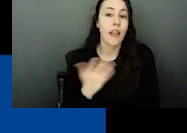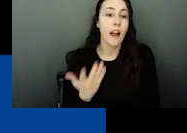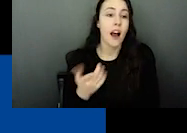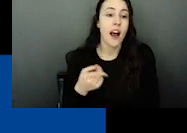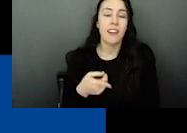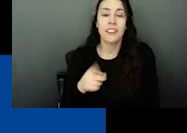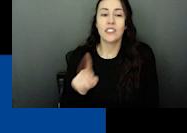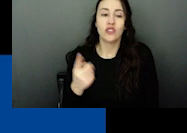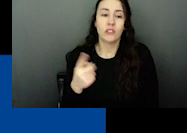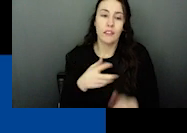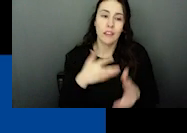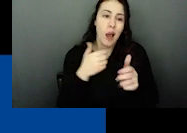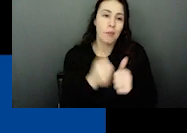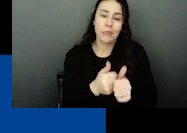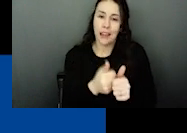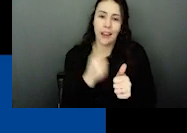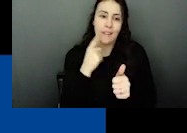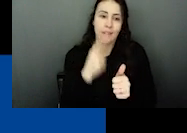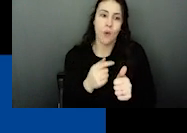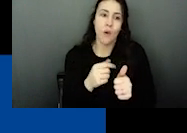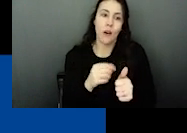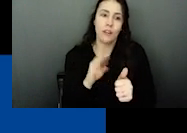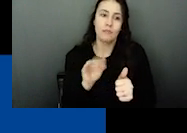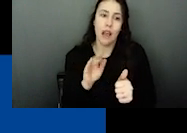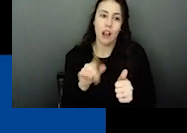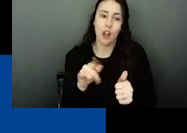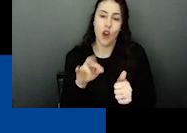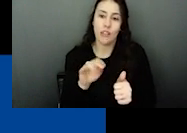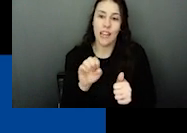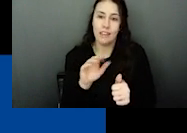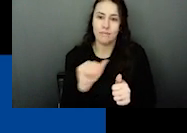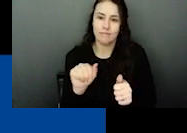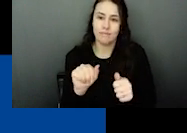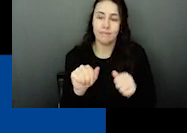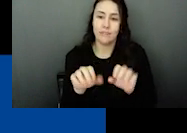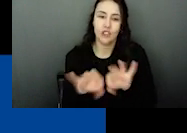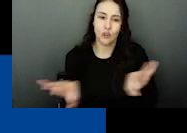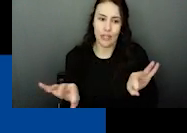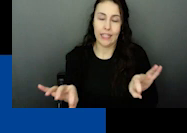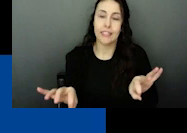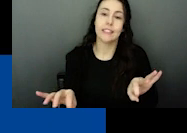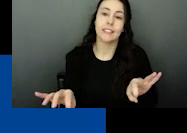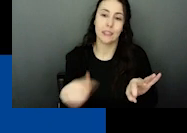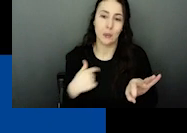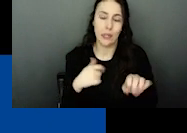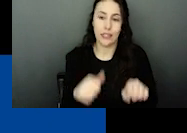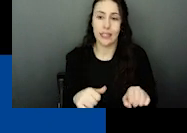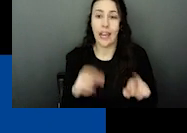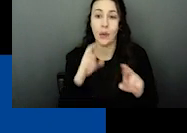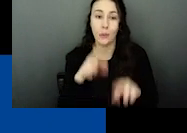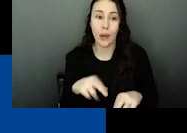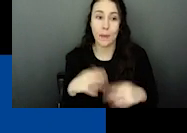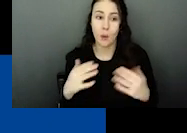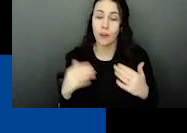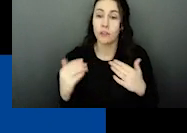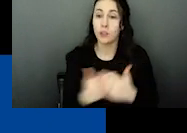update on the baccalaureate degrees. What we can report out is that there are new baccalaureate